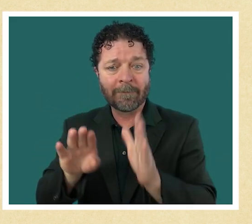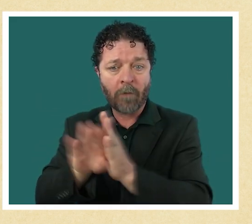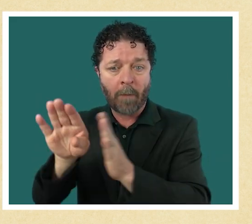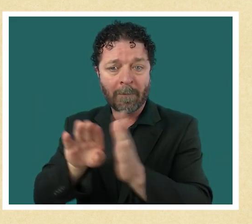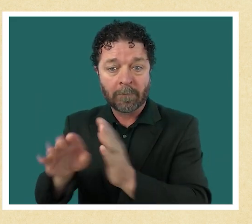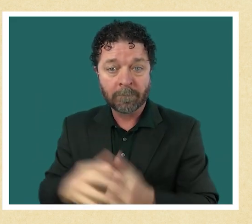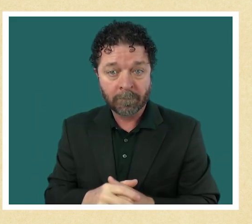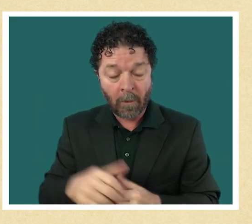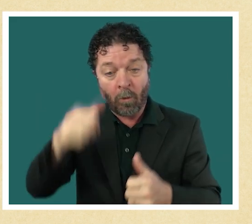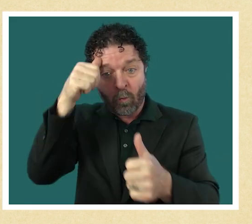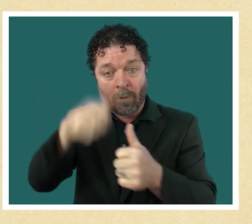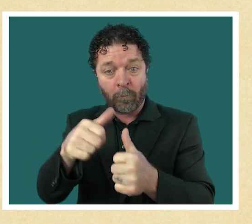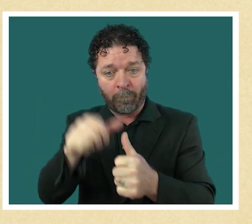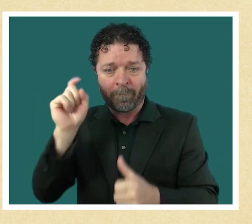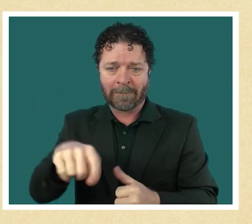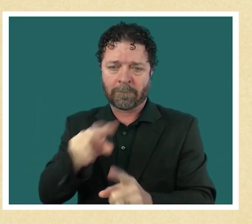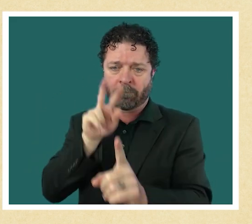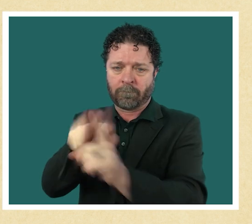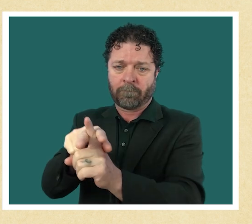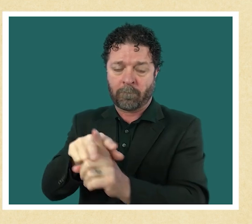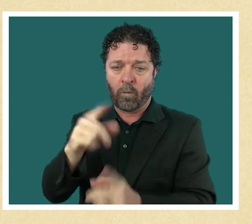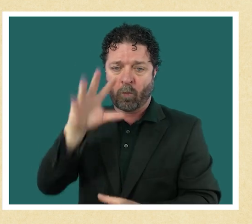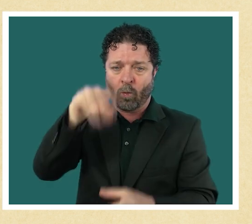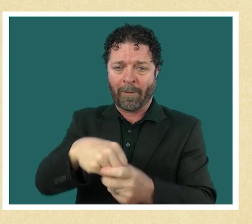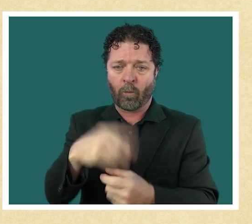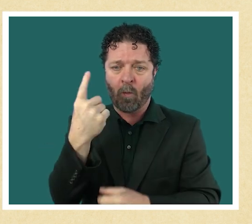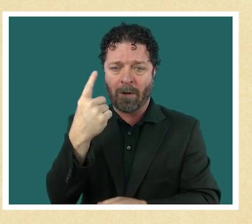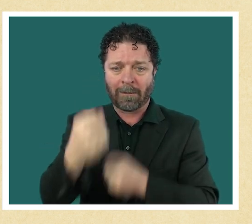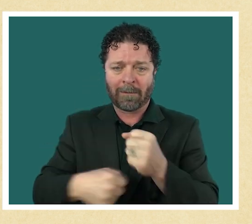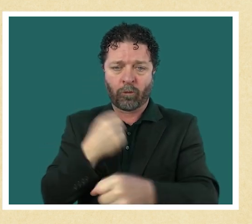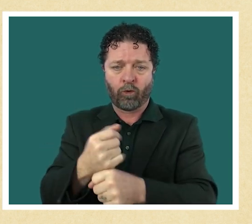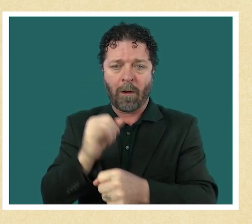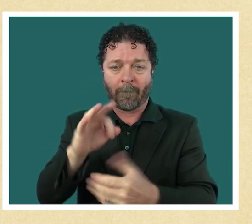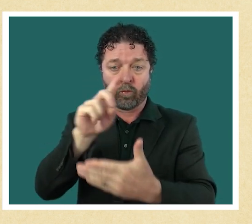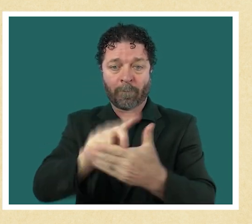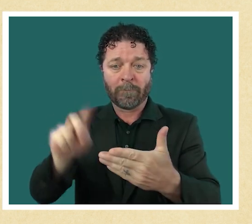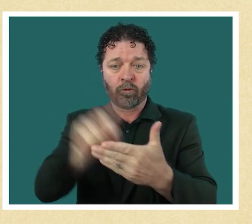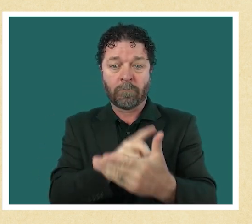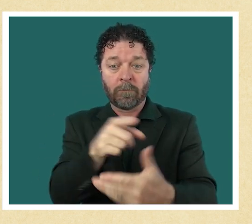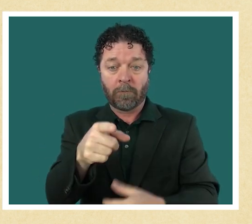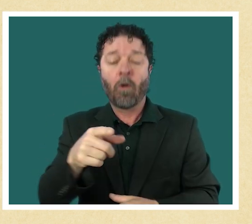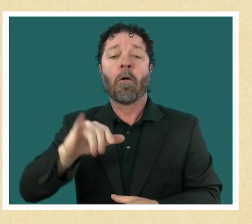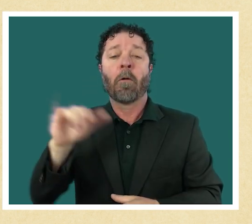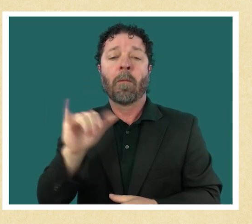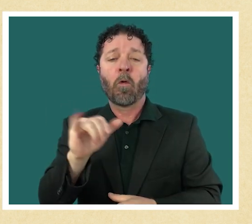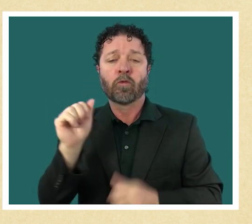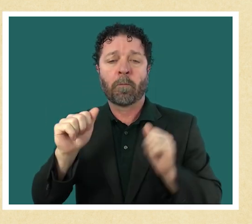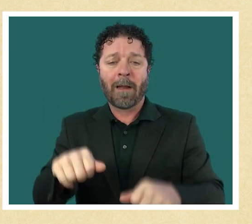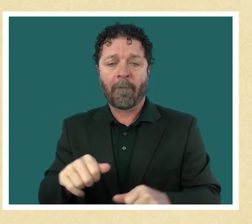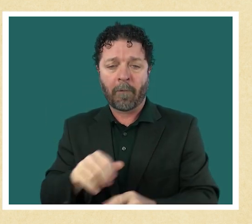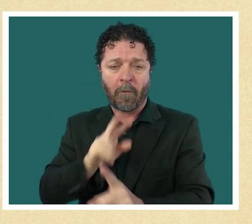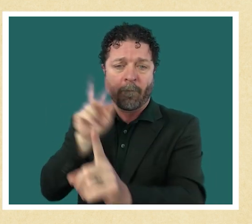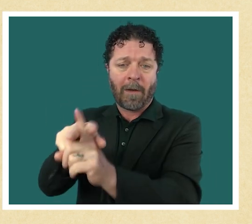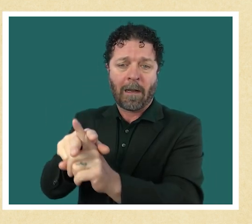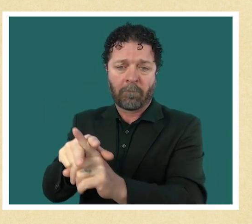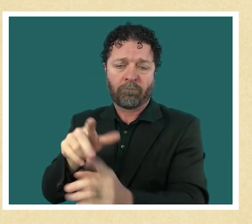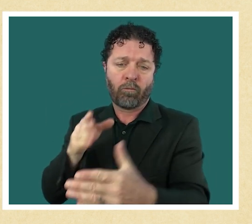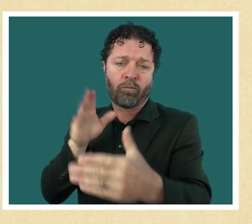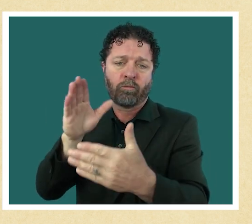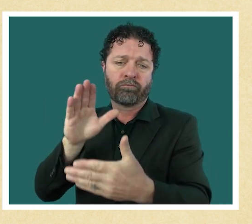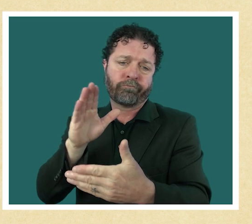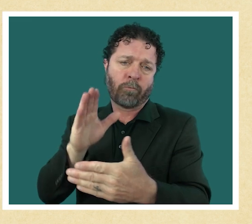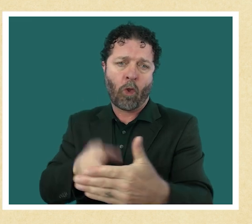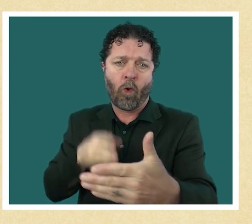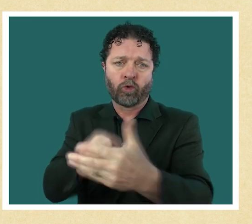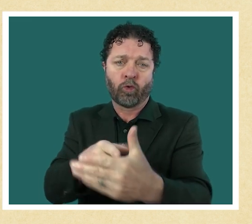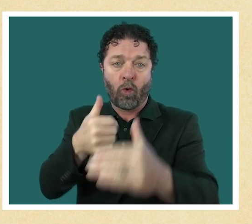year of the discrimination. You may also file a lawsuit under the Fair Housing Act without filing an